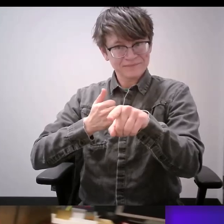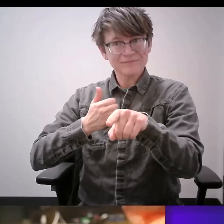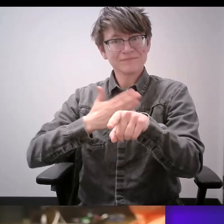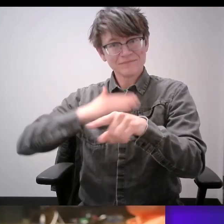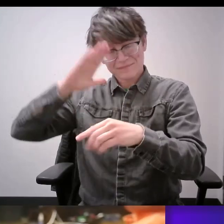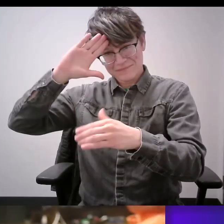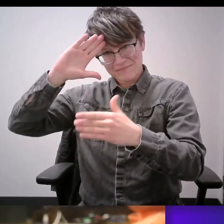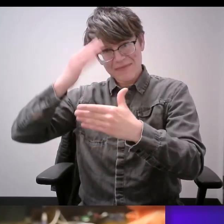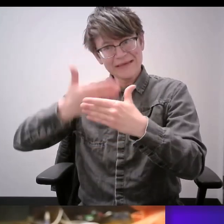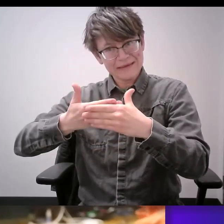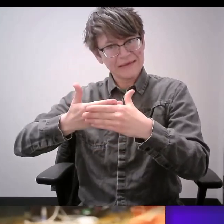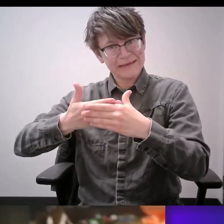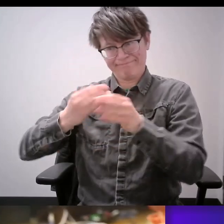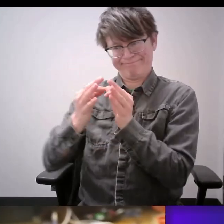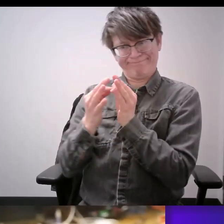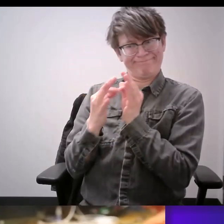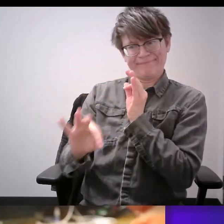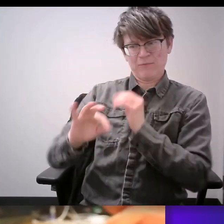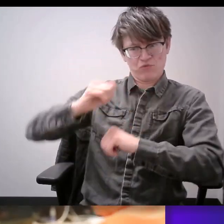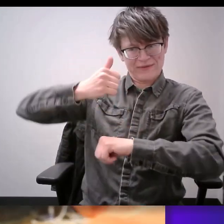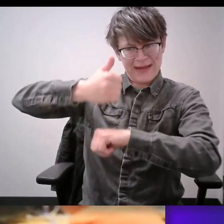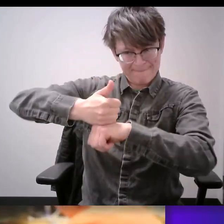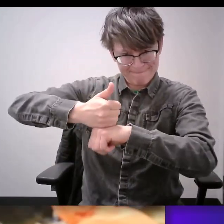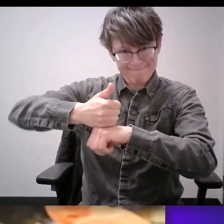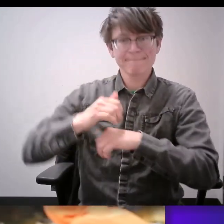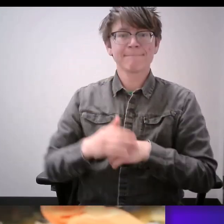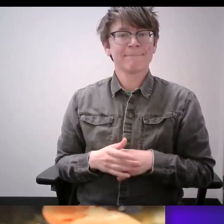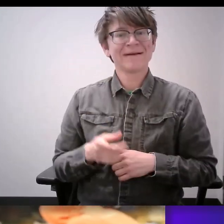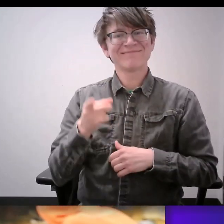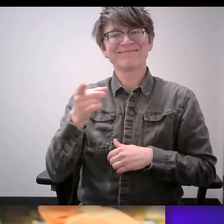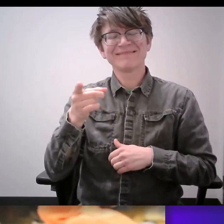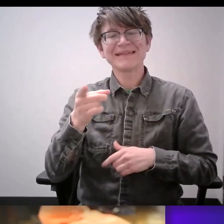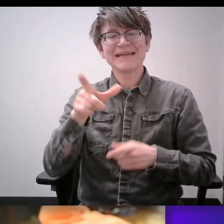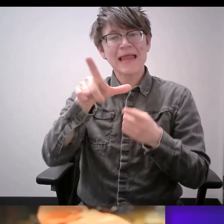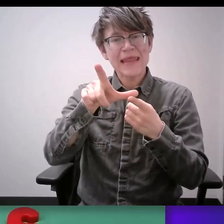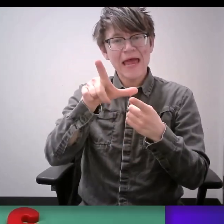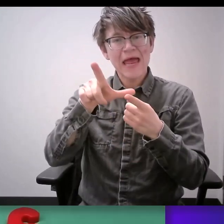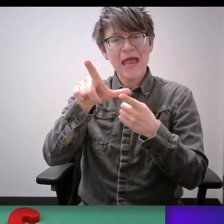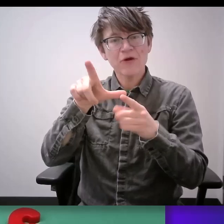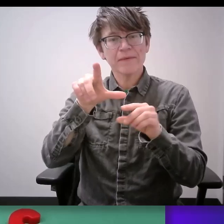son. Essentially what we have here, August is moving little letters